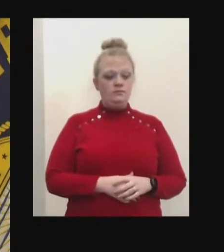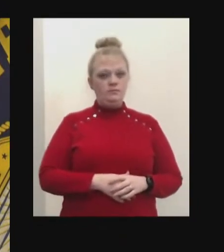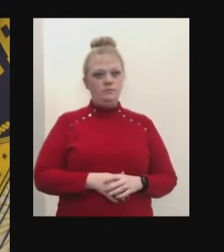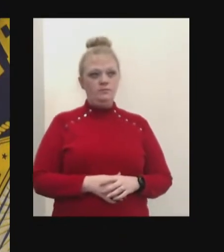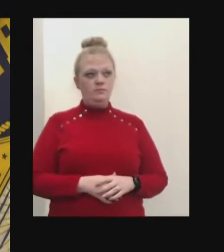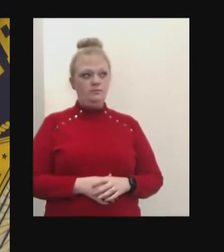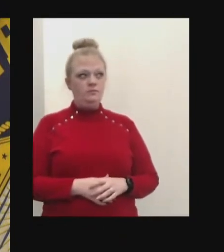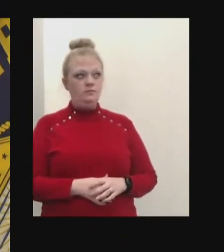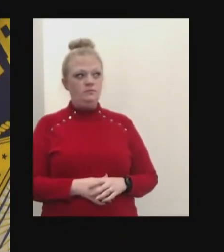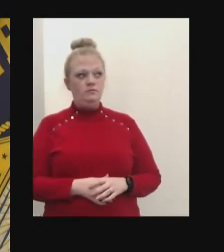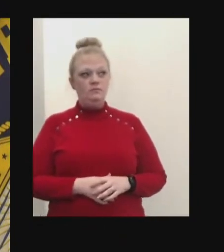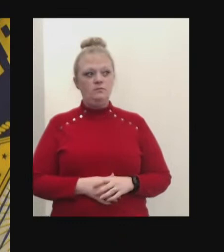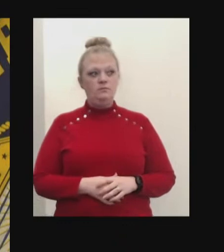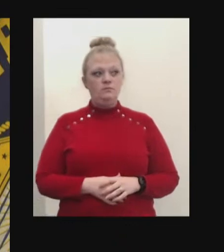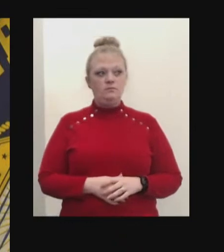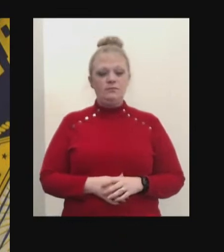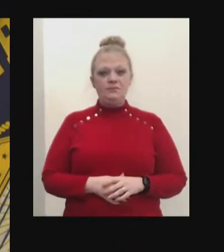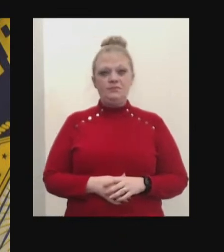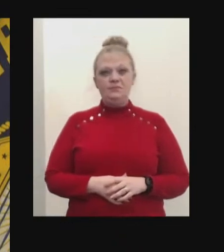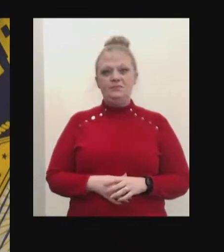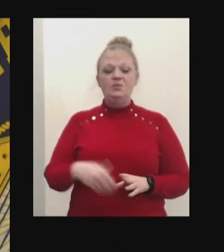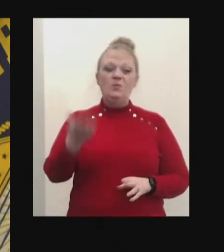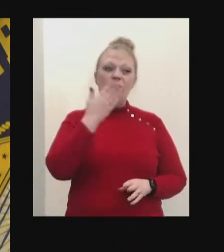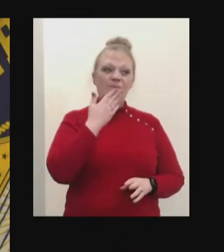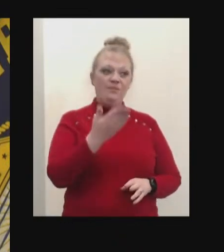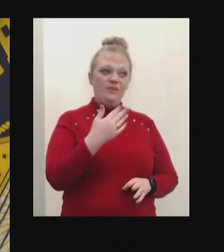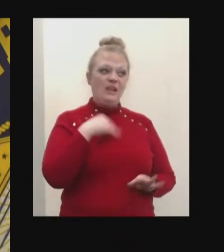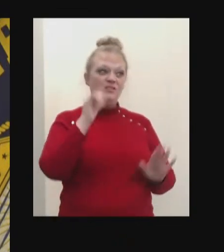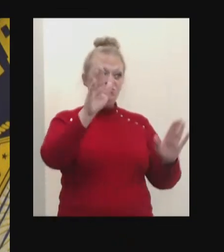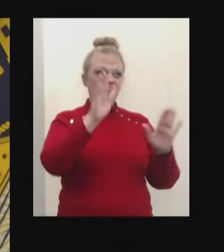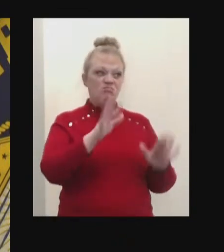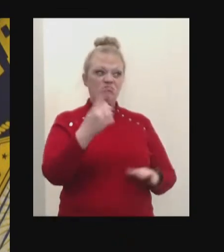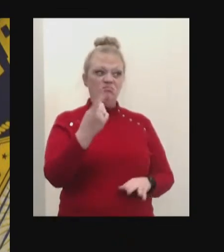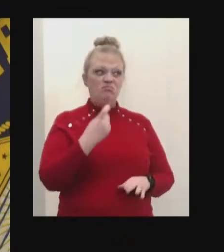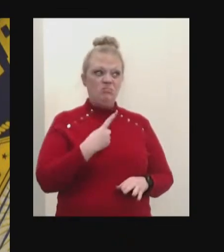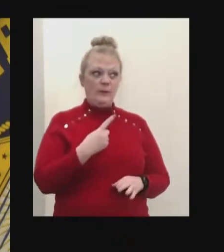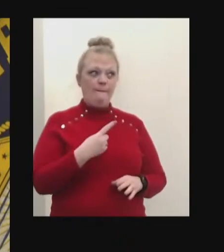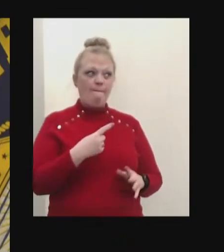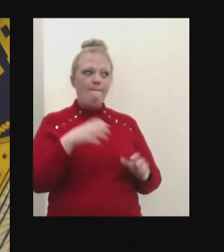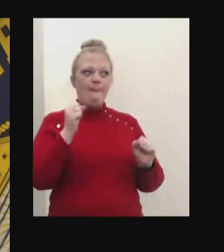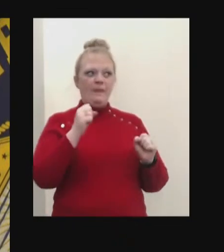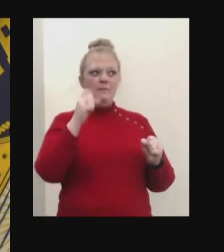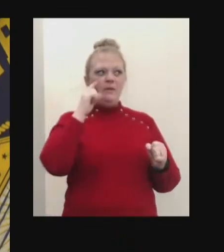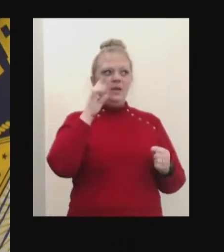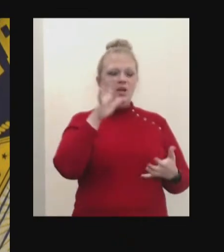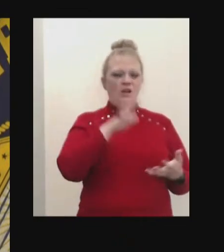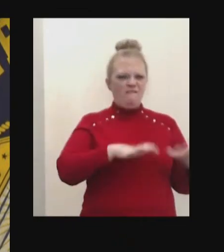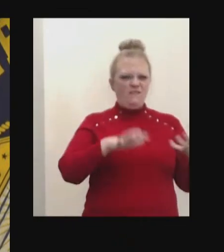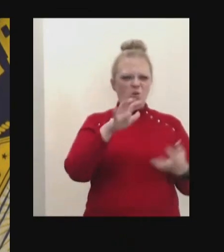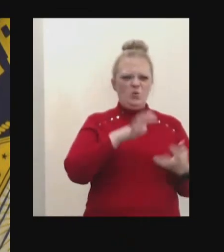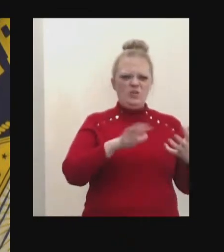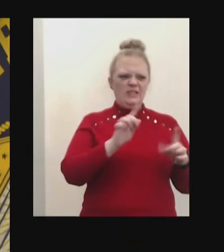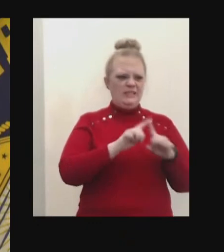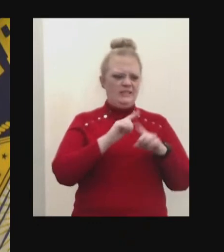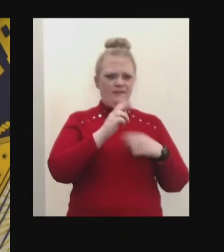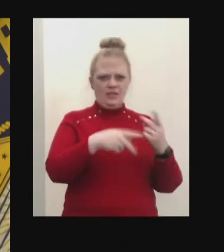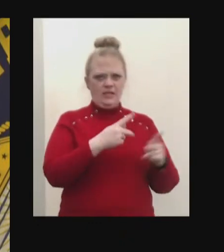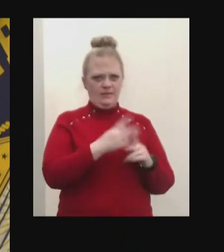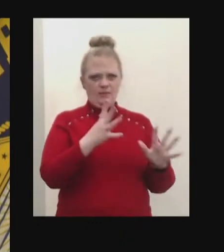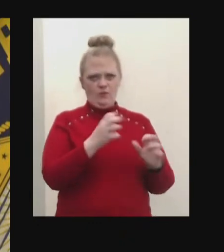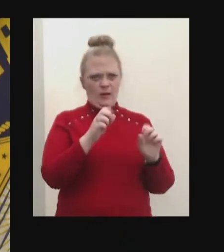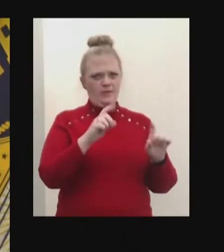Thank you. So, Emily, that's a great question. I think it can be confusing. There are all these different types of rapid tests out there. It can be very